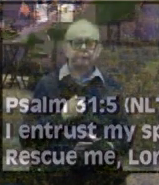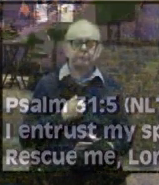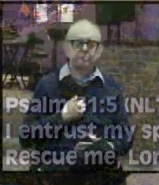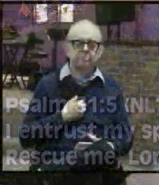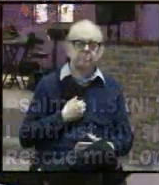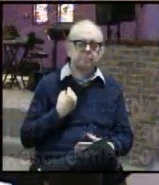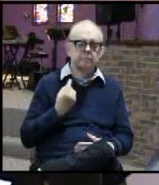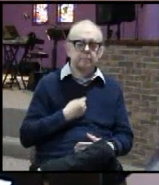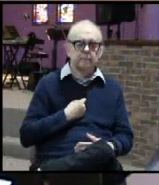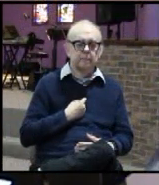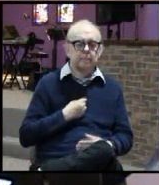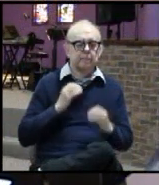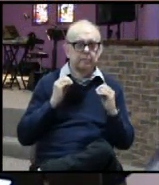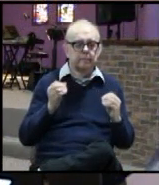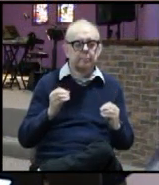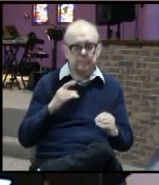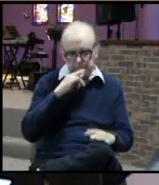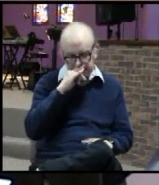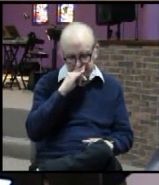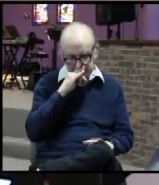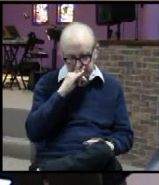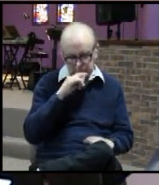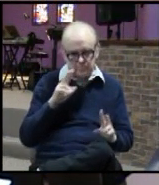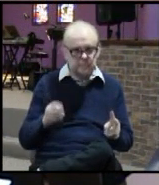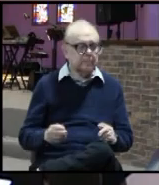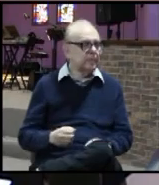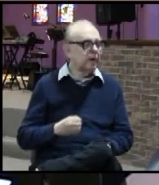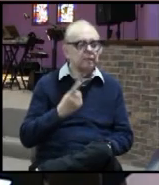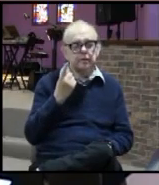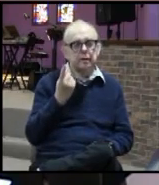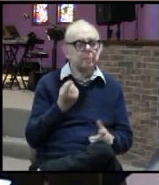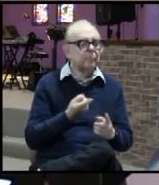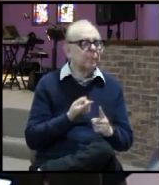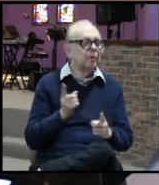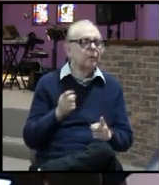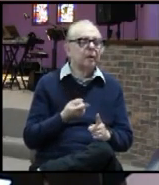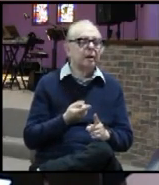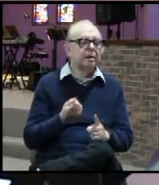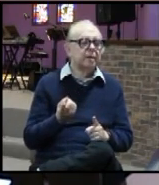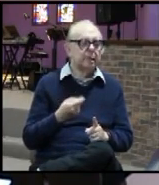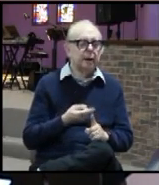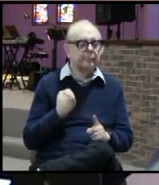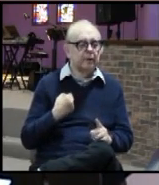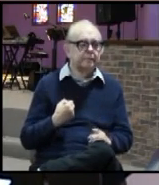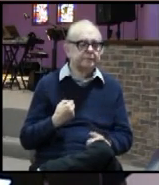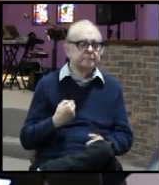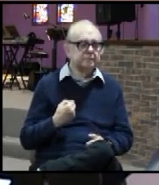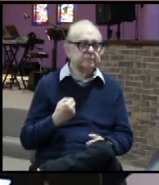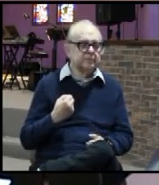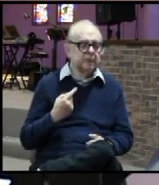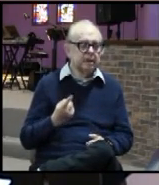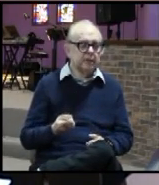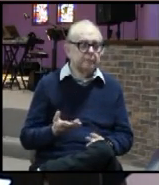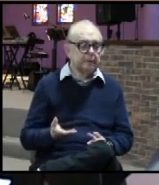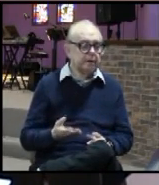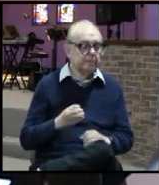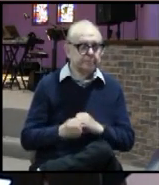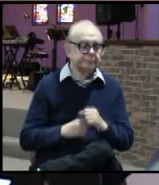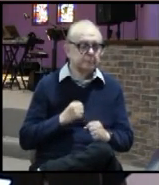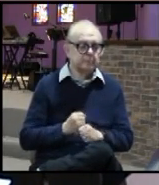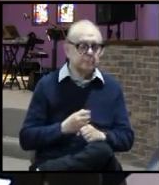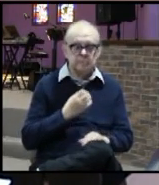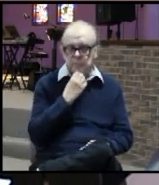And we've been teaching our kids this little phrase and they have no clue where it came from. And it's been around for years.